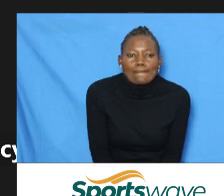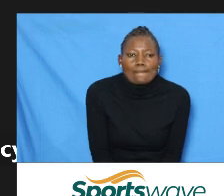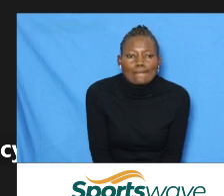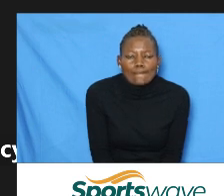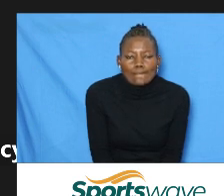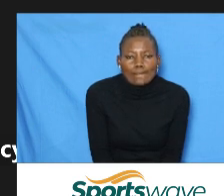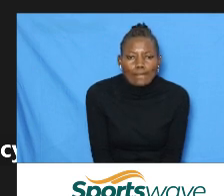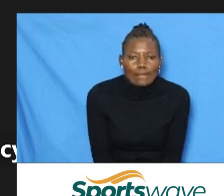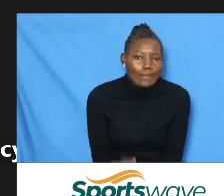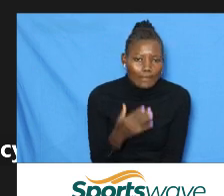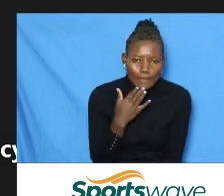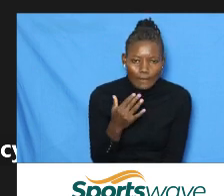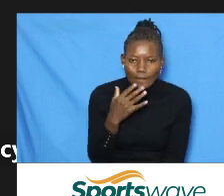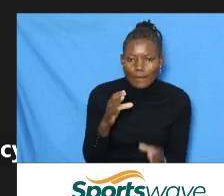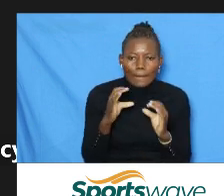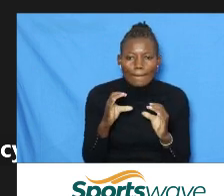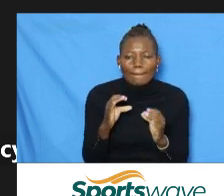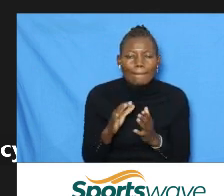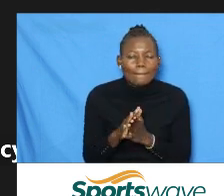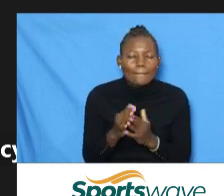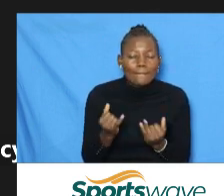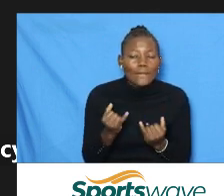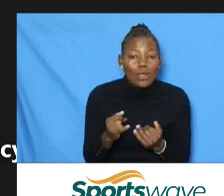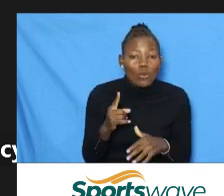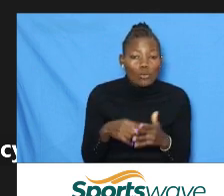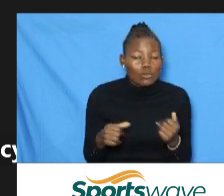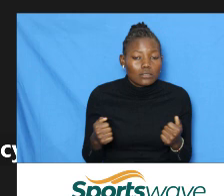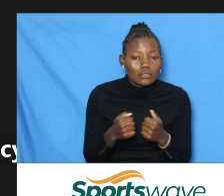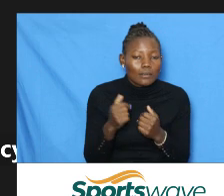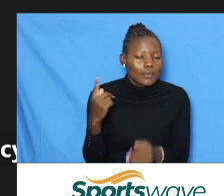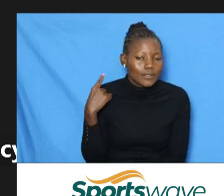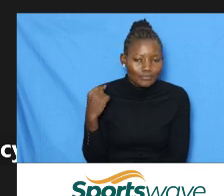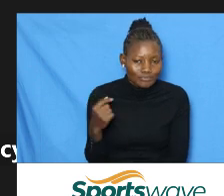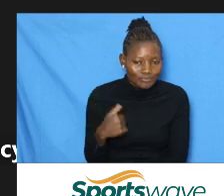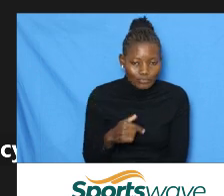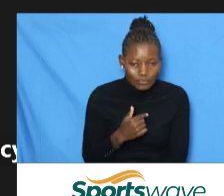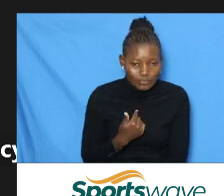Thank you, Coach. So what's happening currently is we're having,